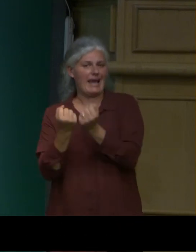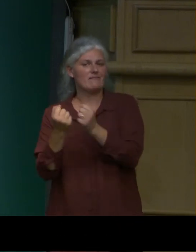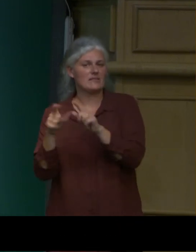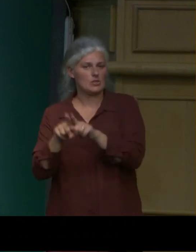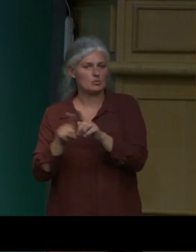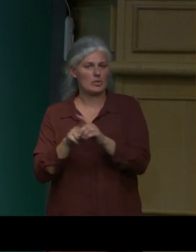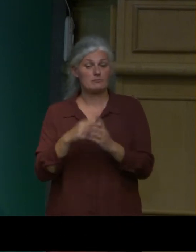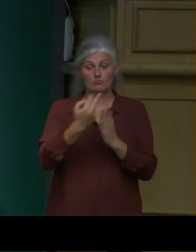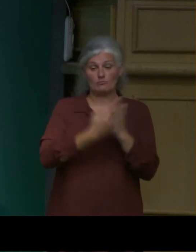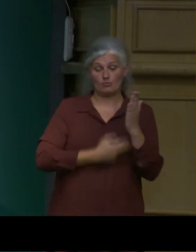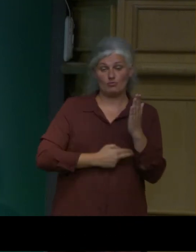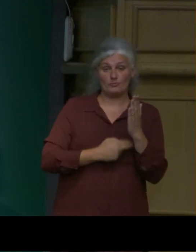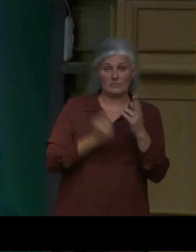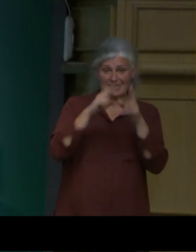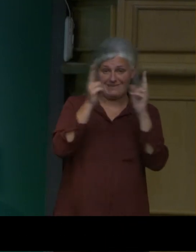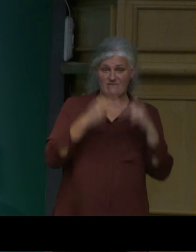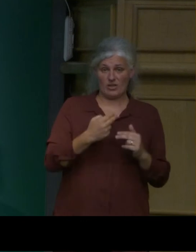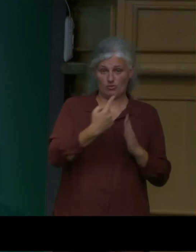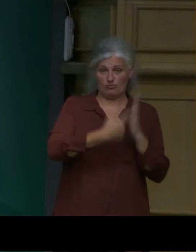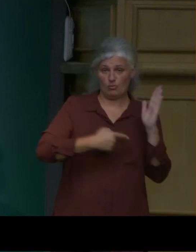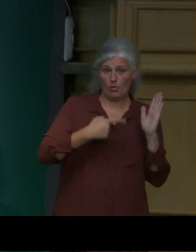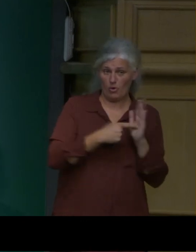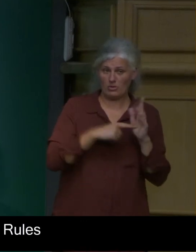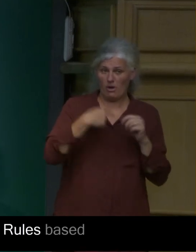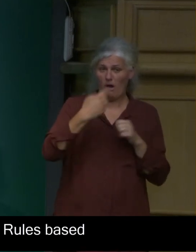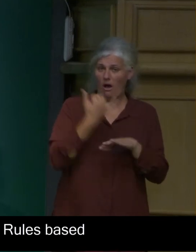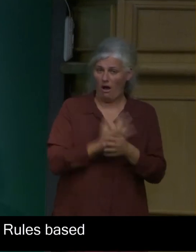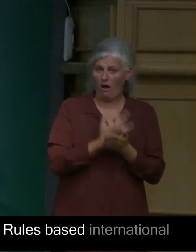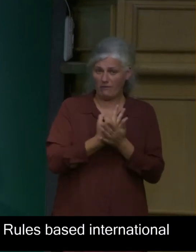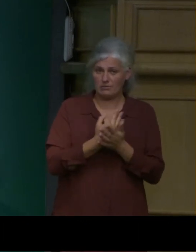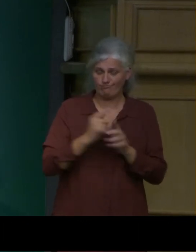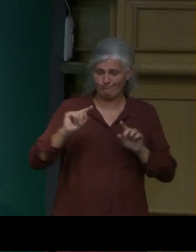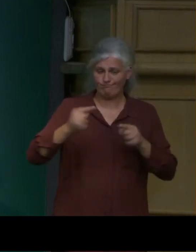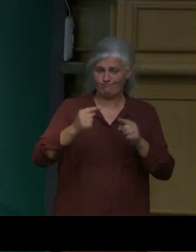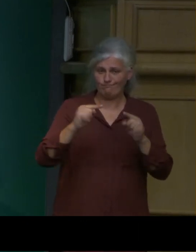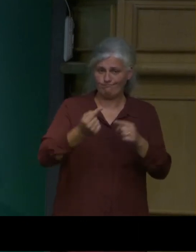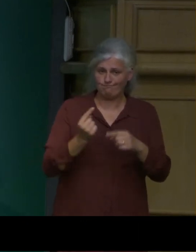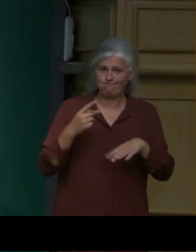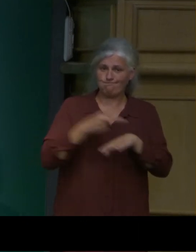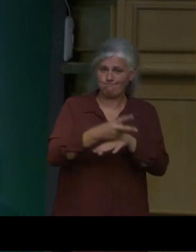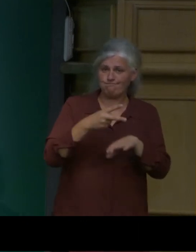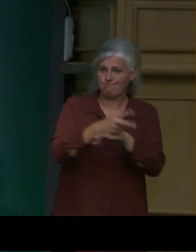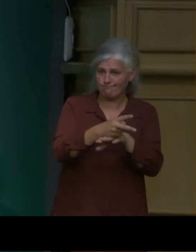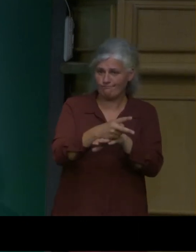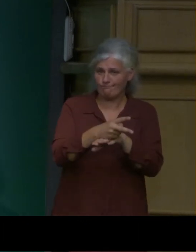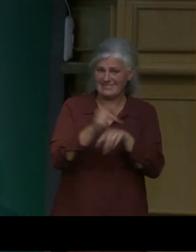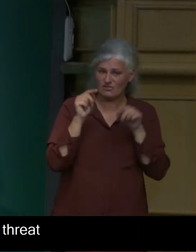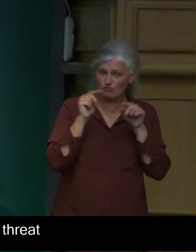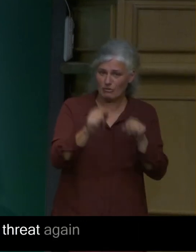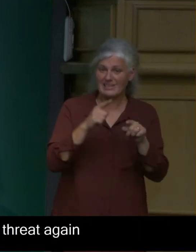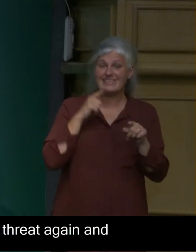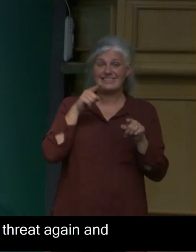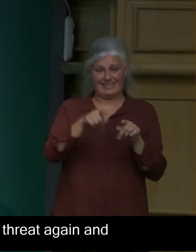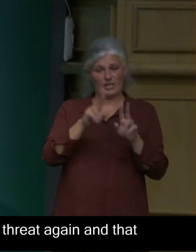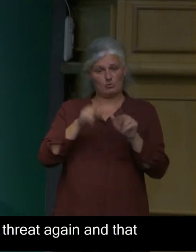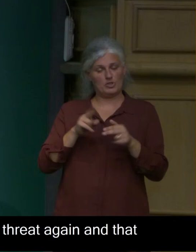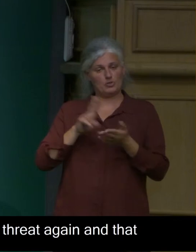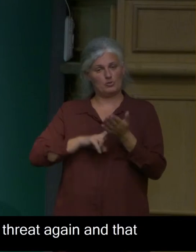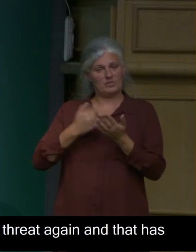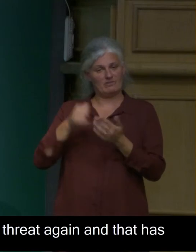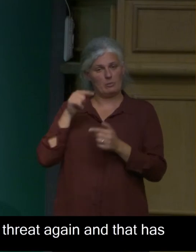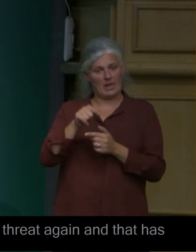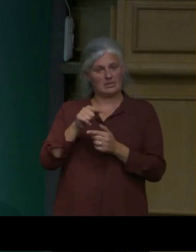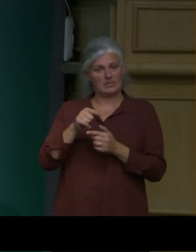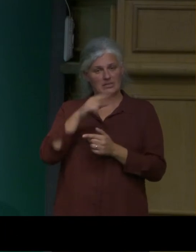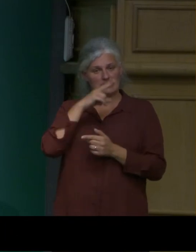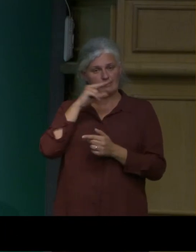the rules-based international order is often under threat and it's under a threat again and that is implications for all of us